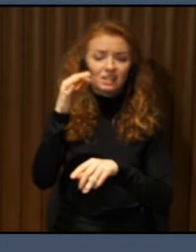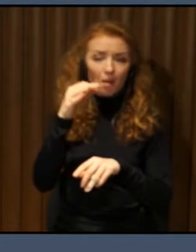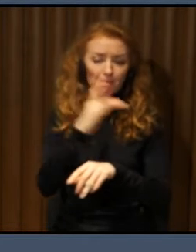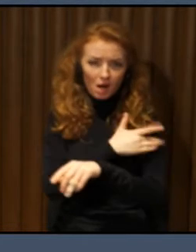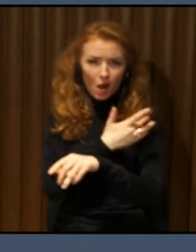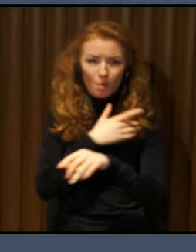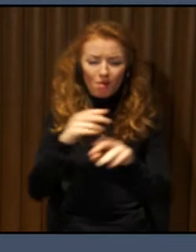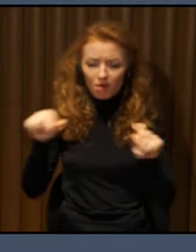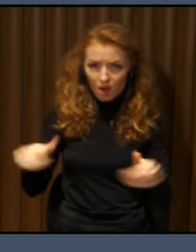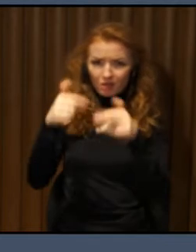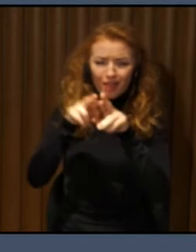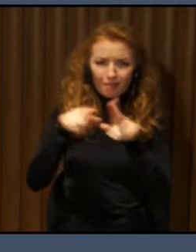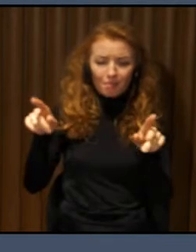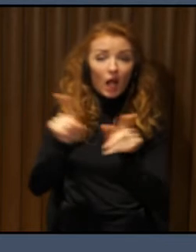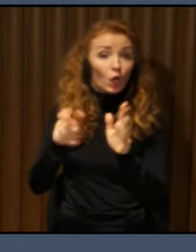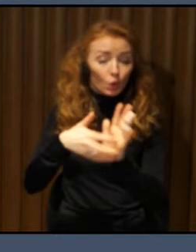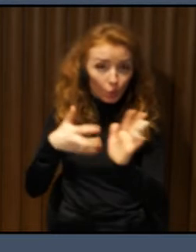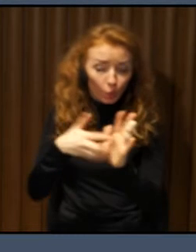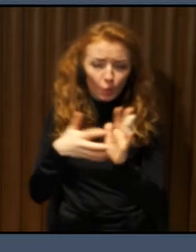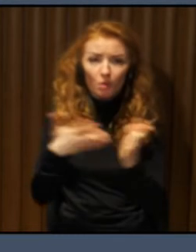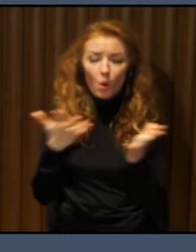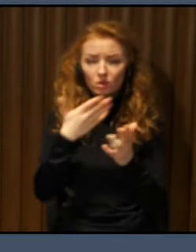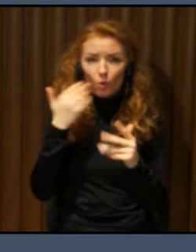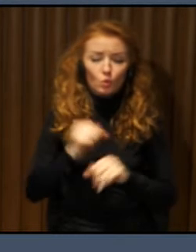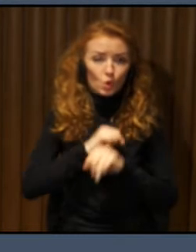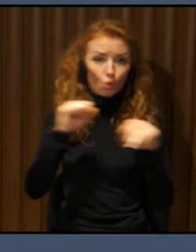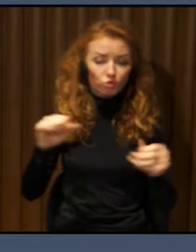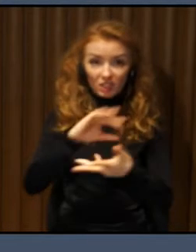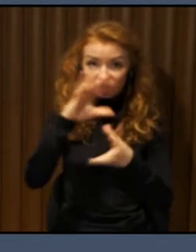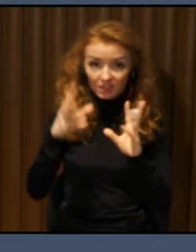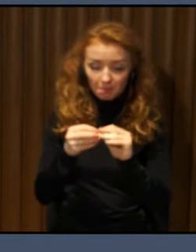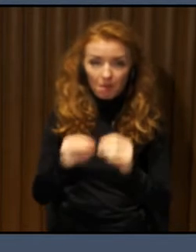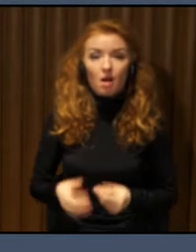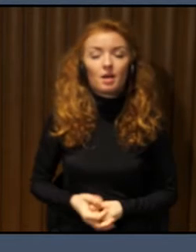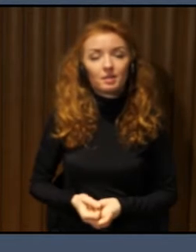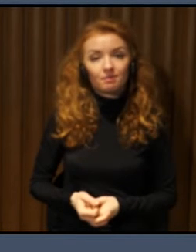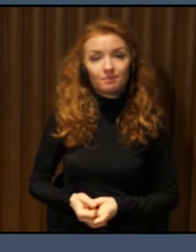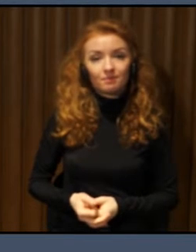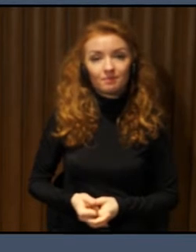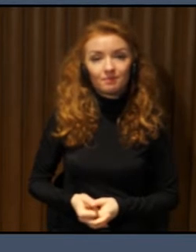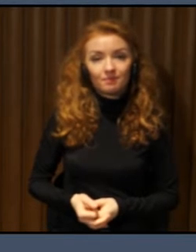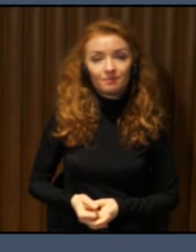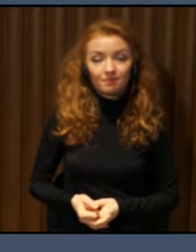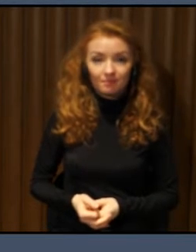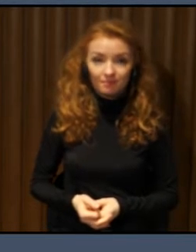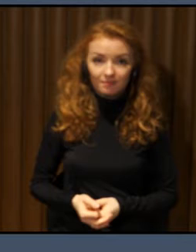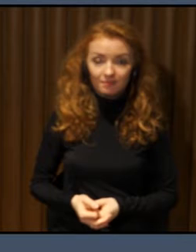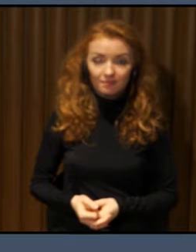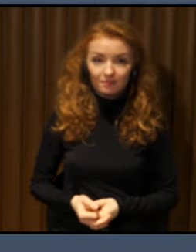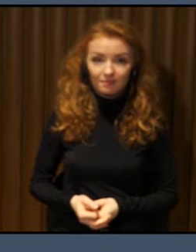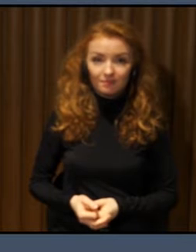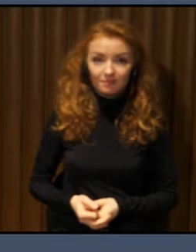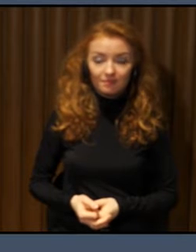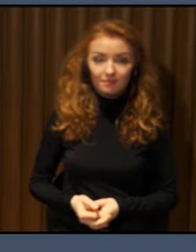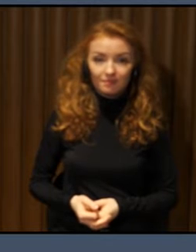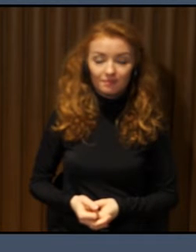have, let's say, 10, um, 10 groups that provide rent support, but none that actually support that affordable